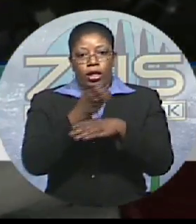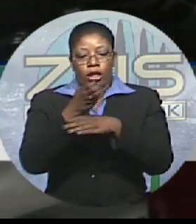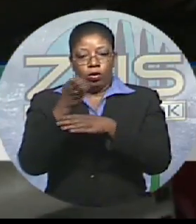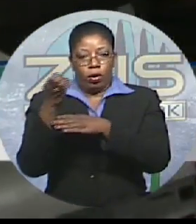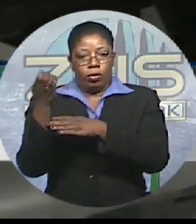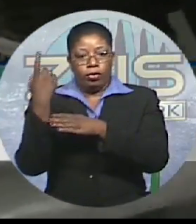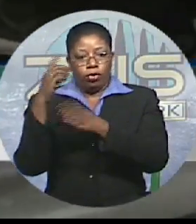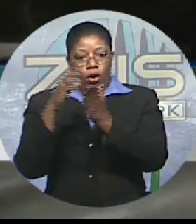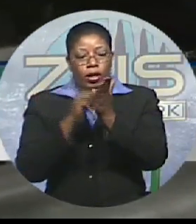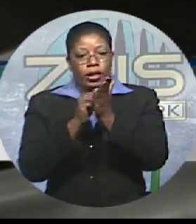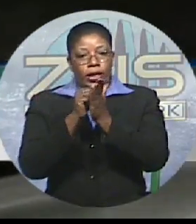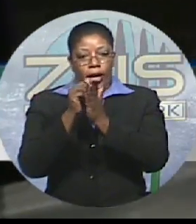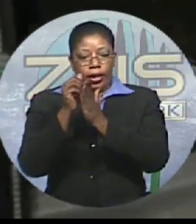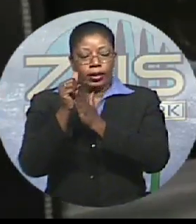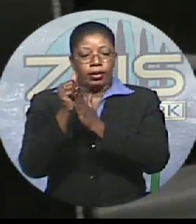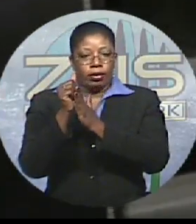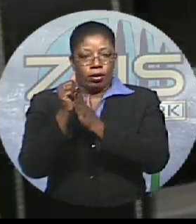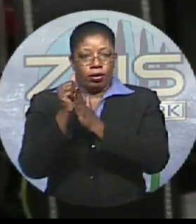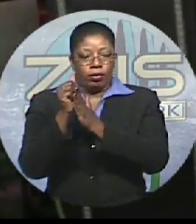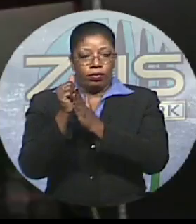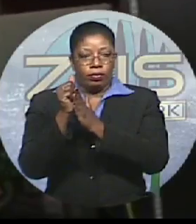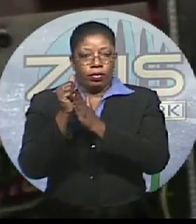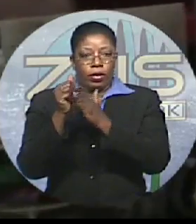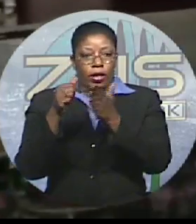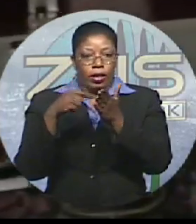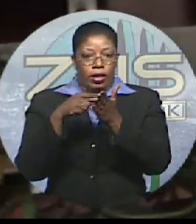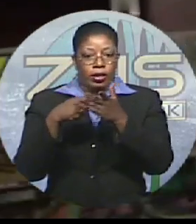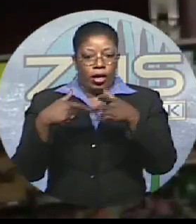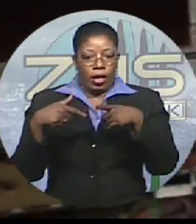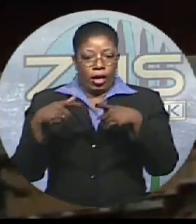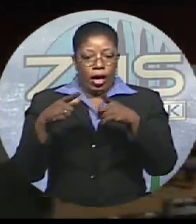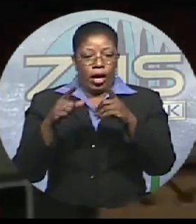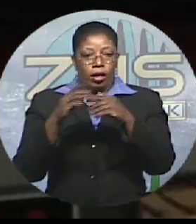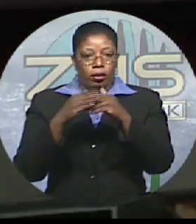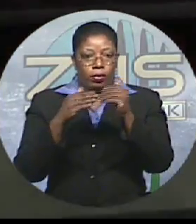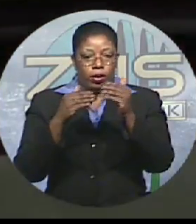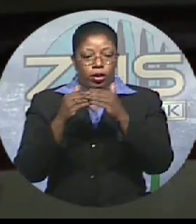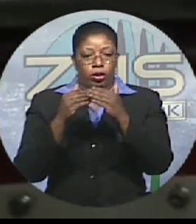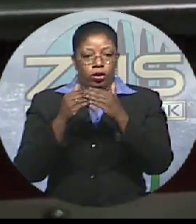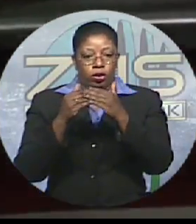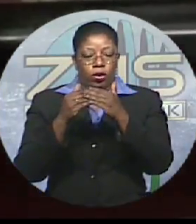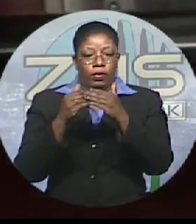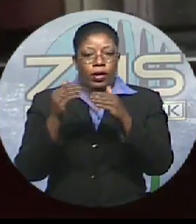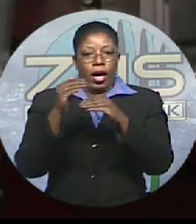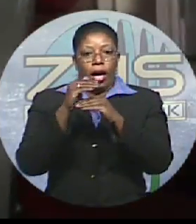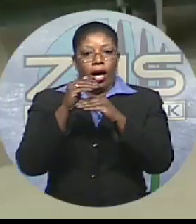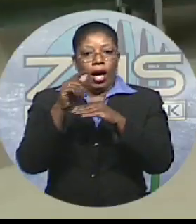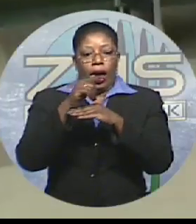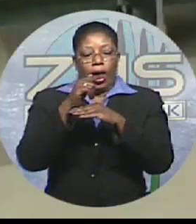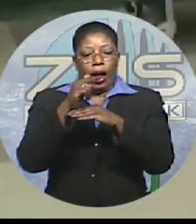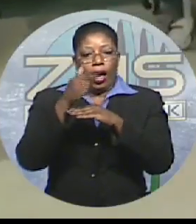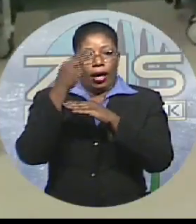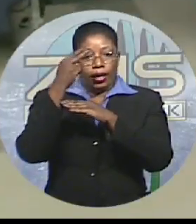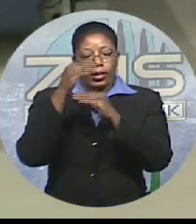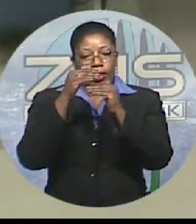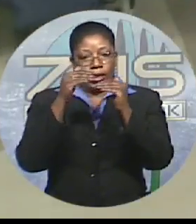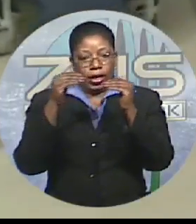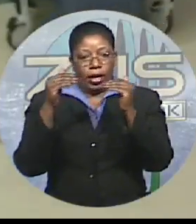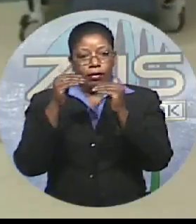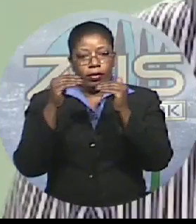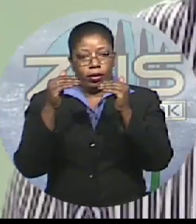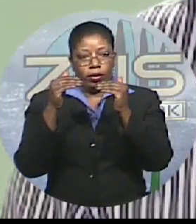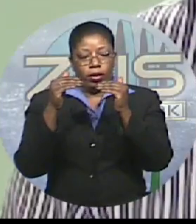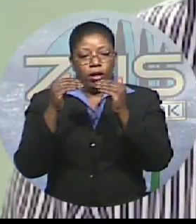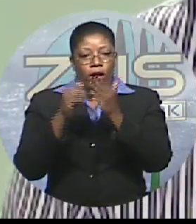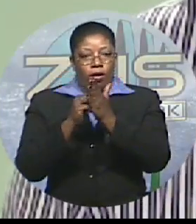treatment equipment by electrotechnology that will allow the facility to usher in a new and highest level of cancer care to the Eastern Caribbean